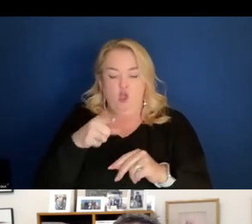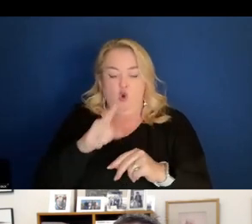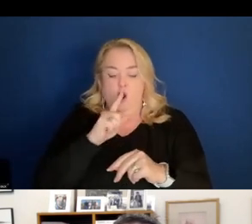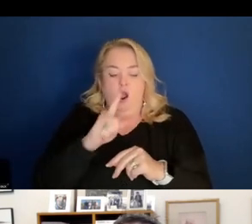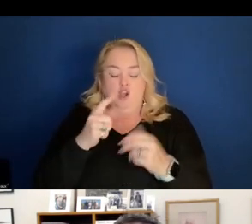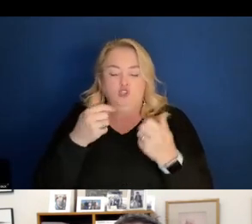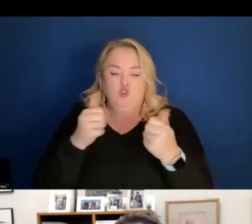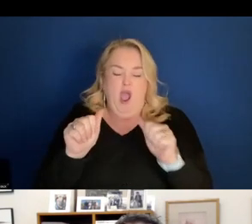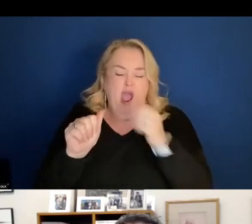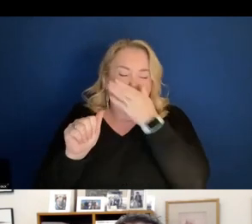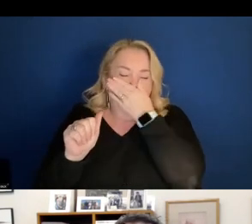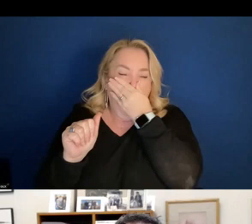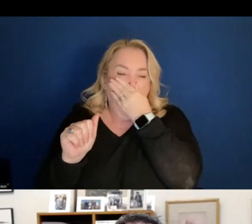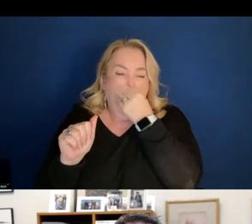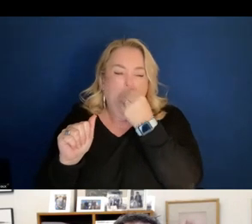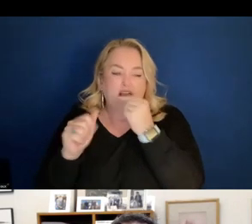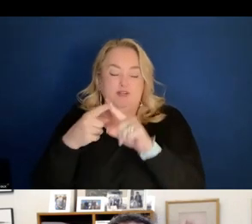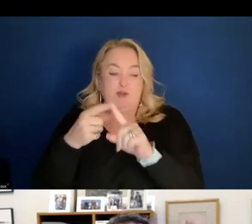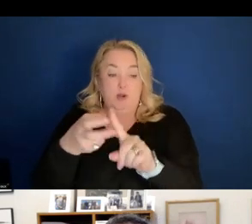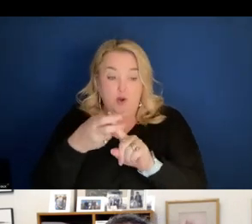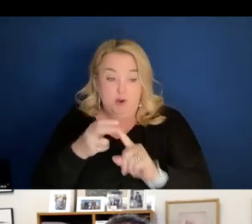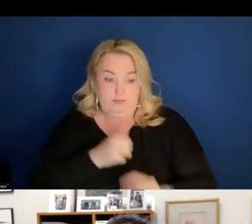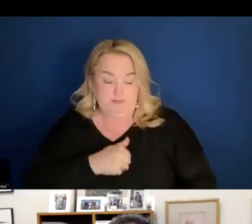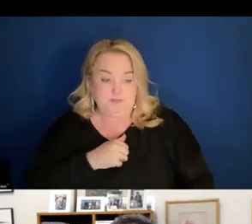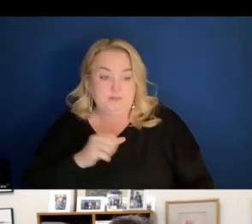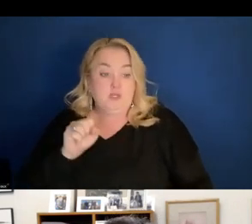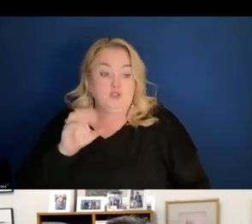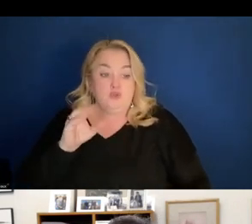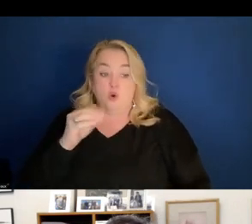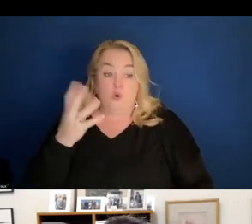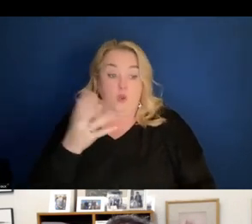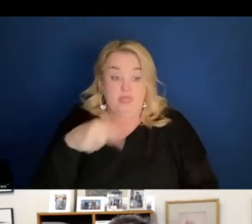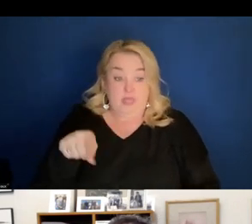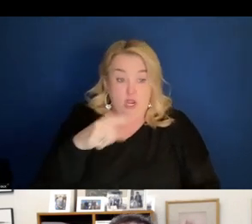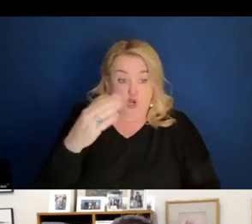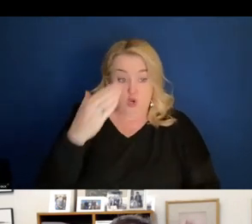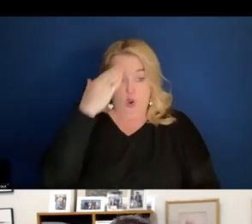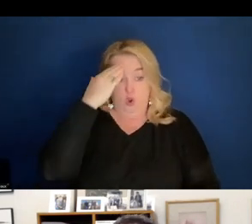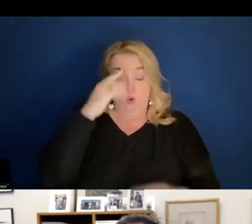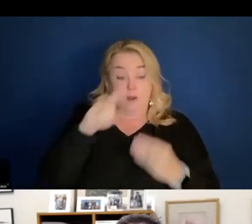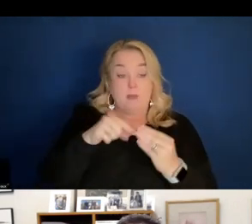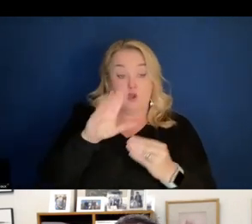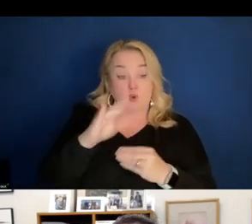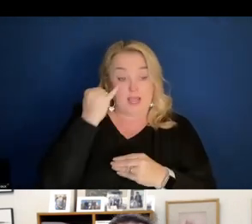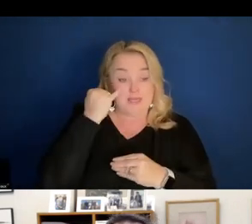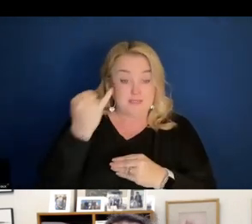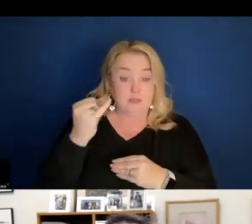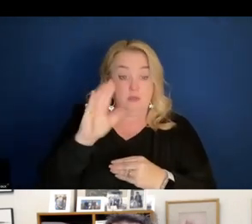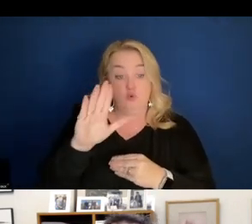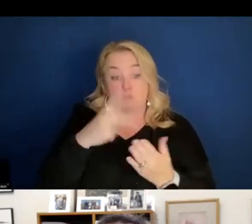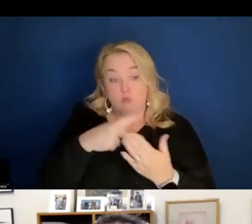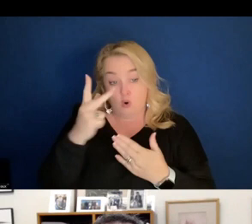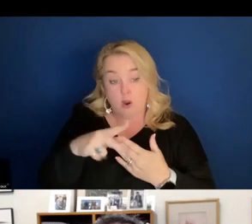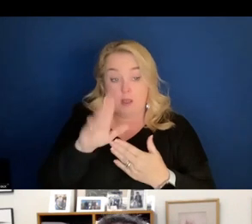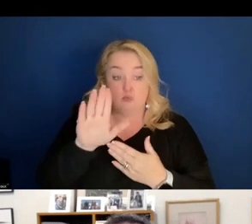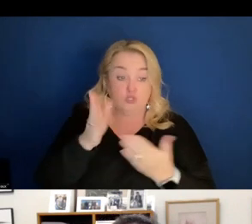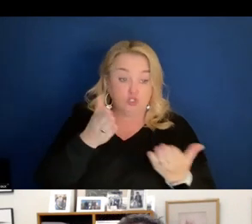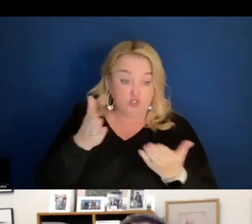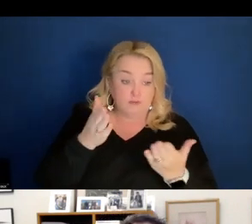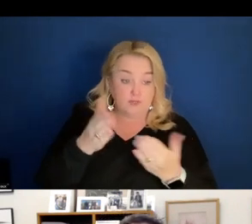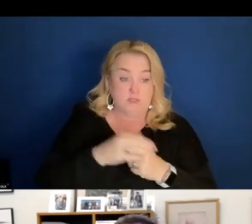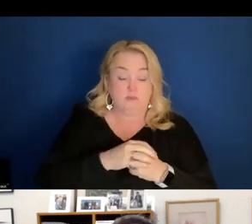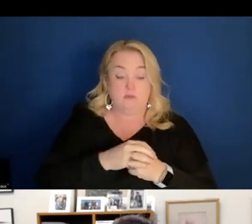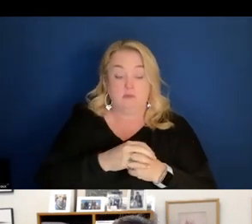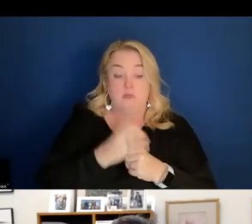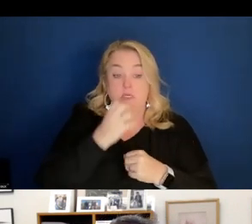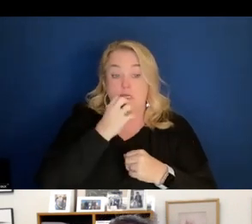to recruit. So, you know, what do they know about your idea, your program, your service? What are their